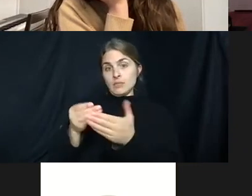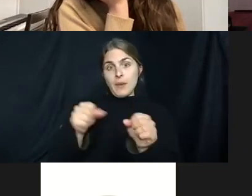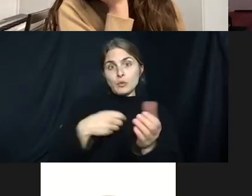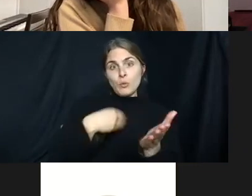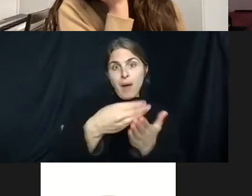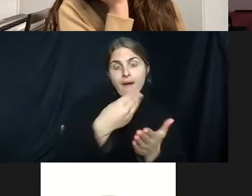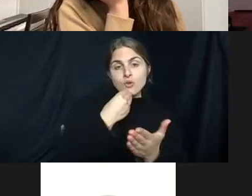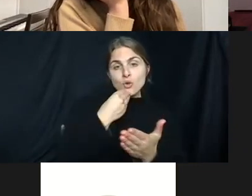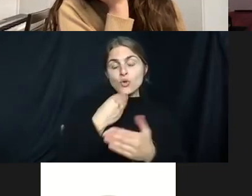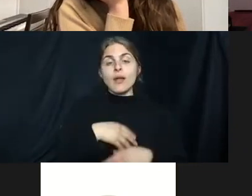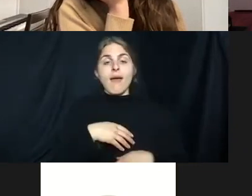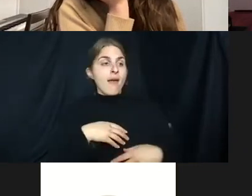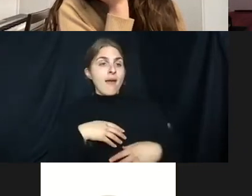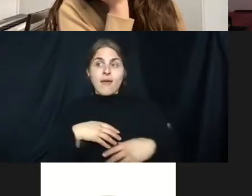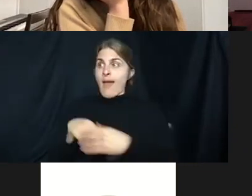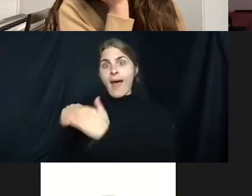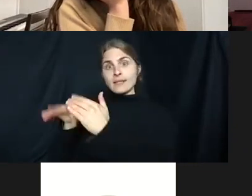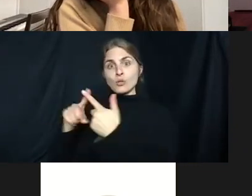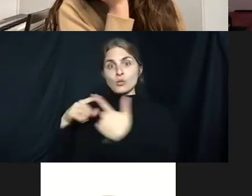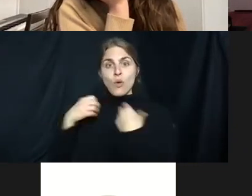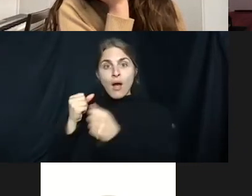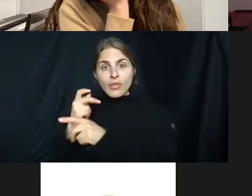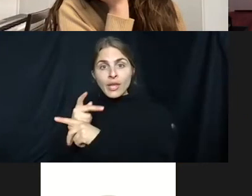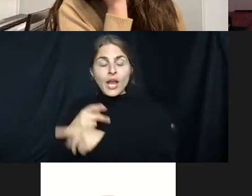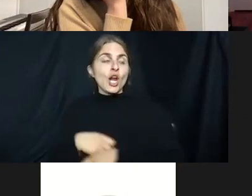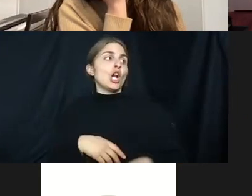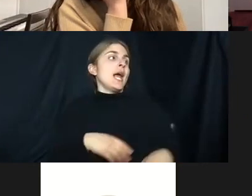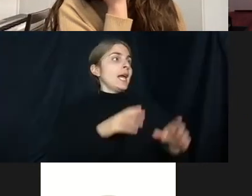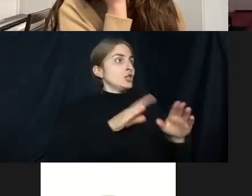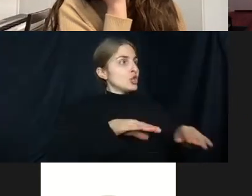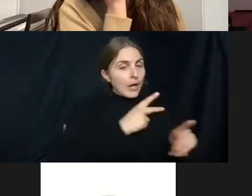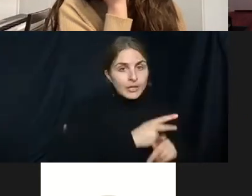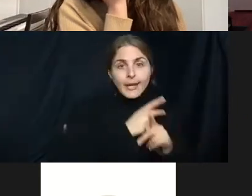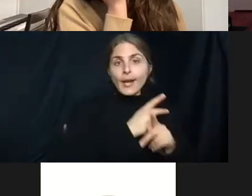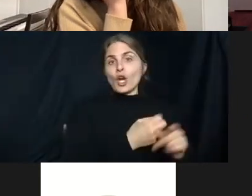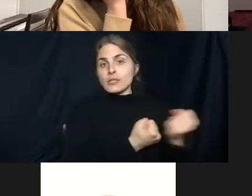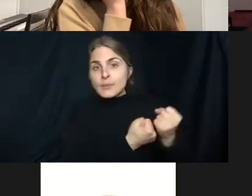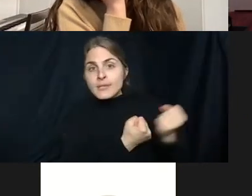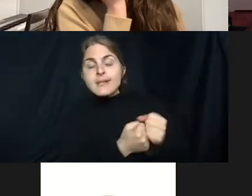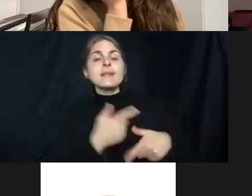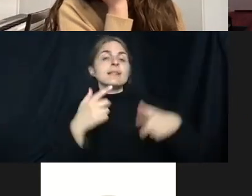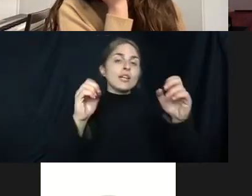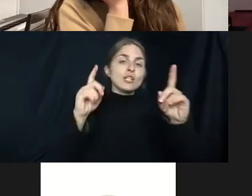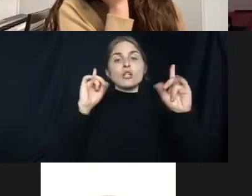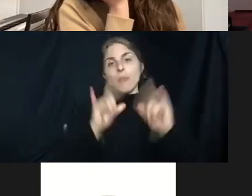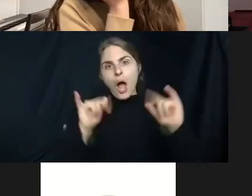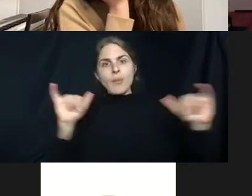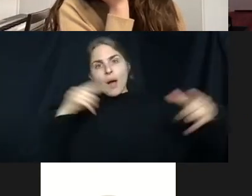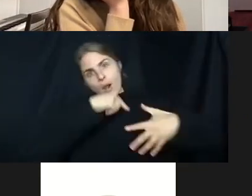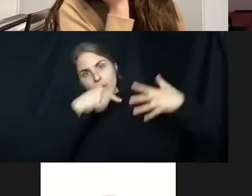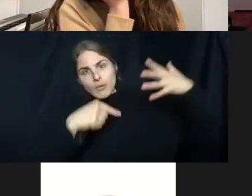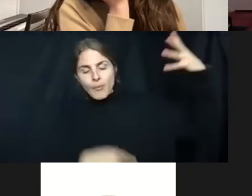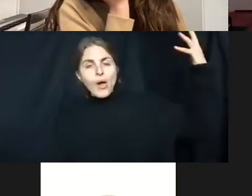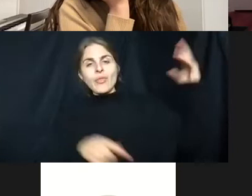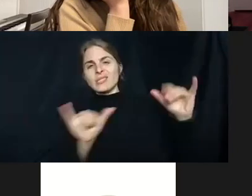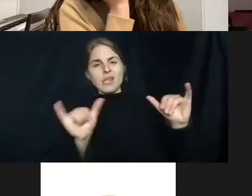stable access to healthcare and childcare subsidies and education and blah, blah, like the same things that people